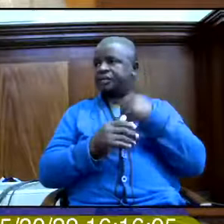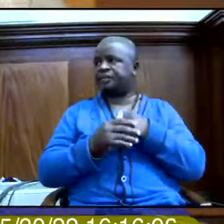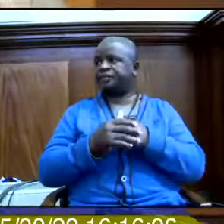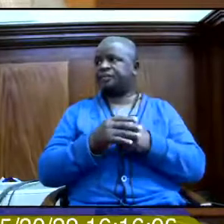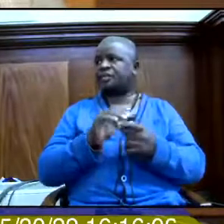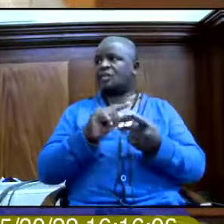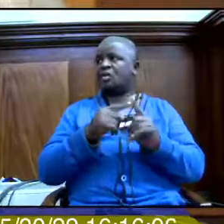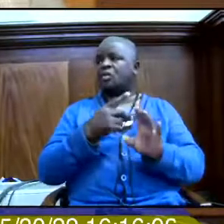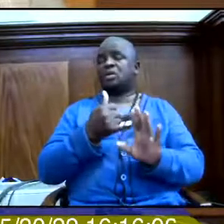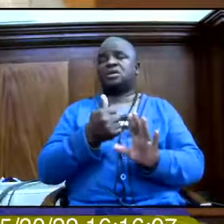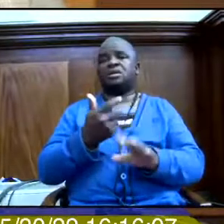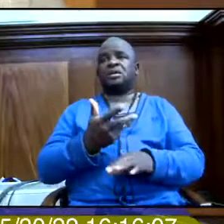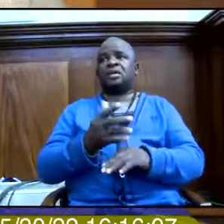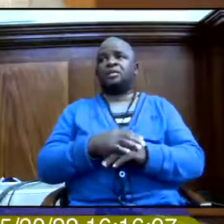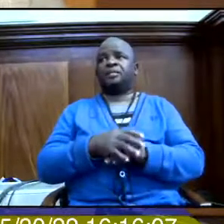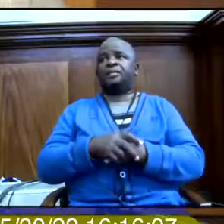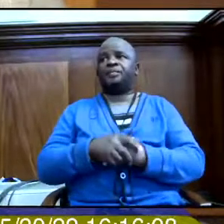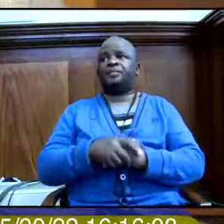number six